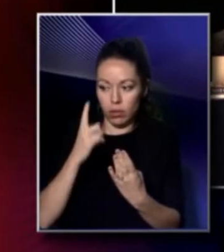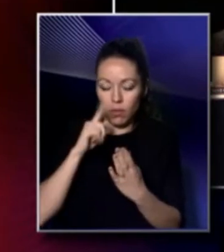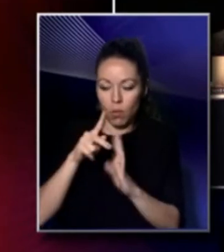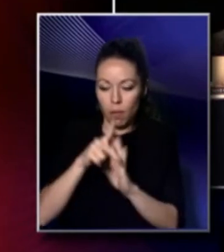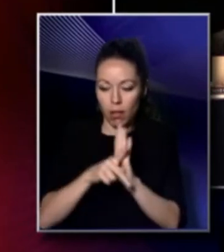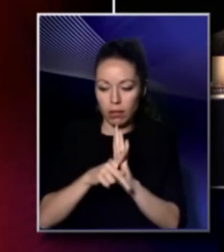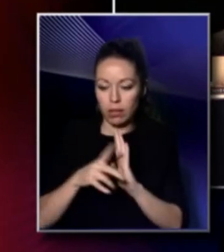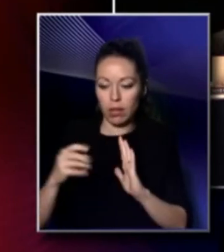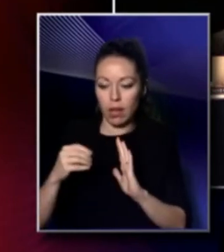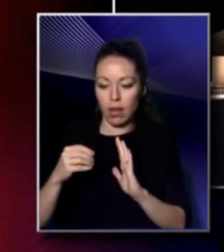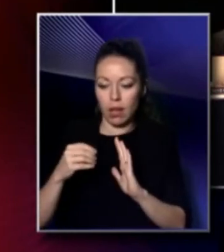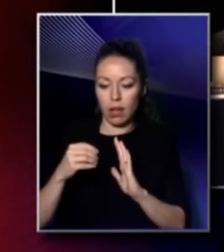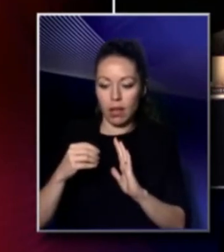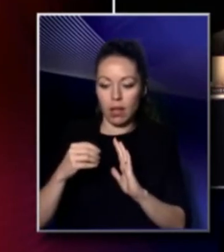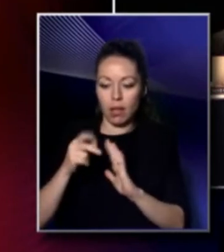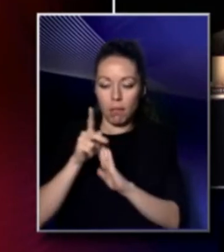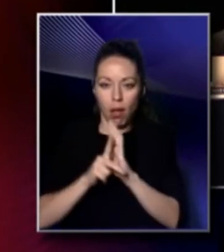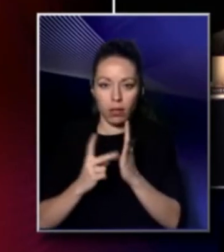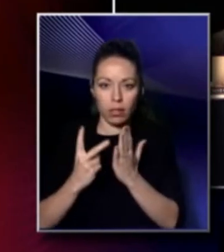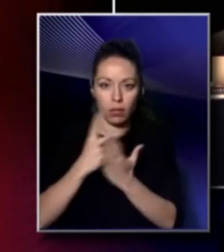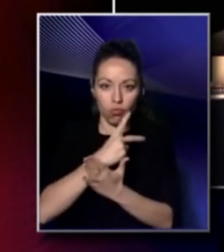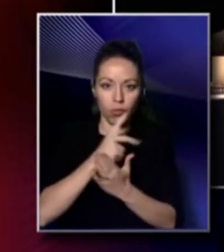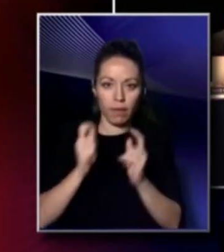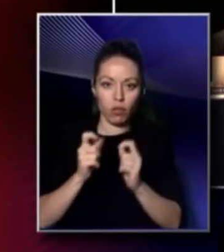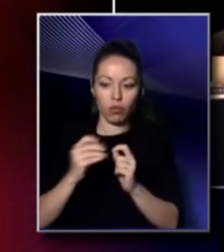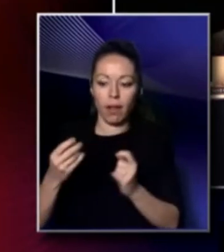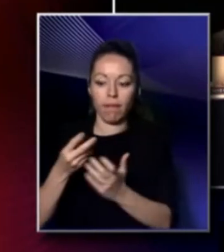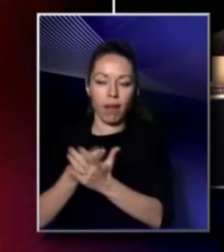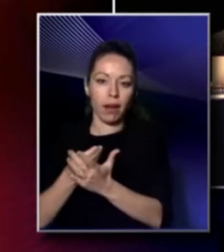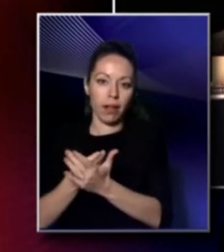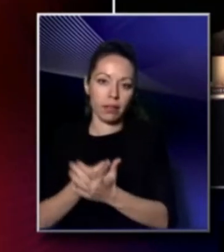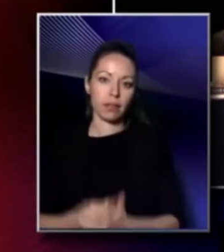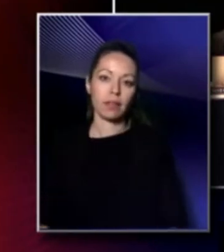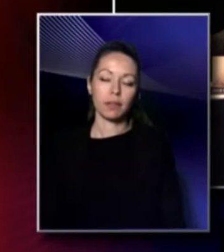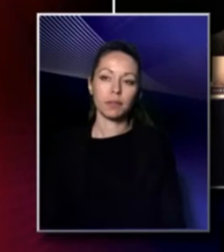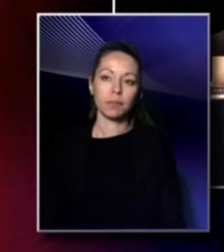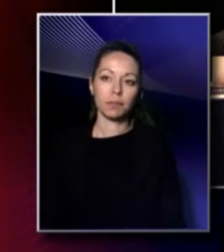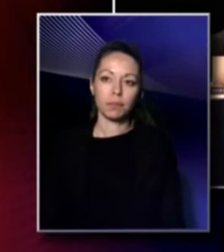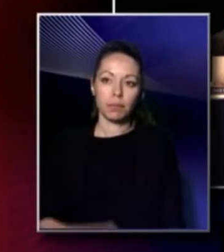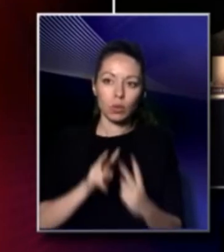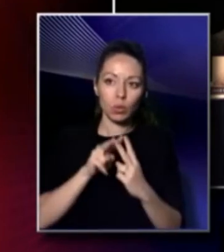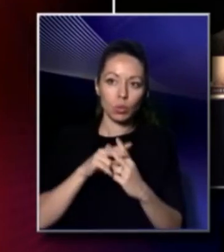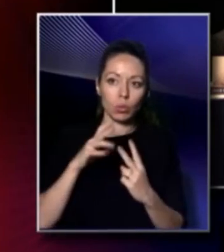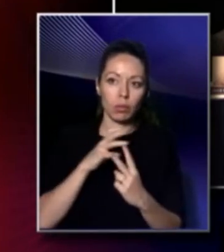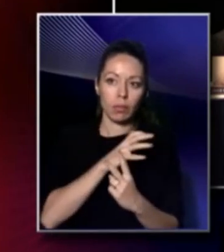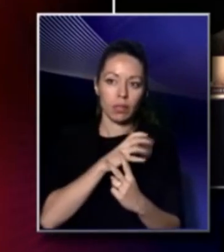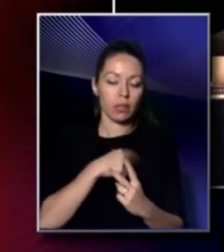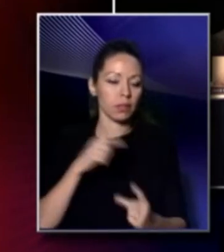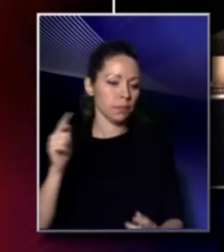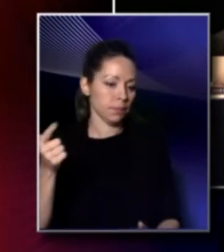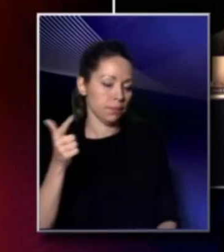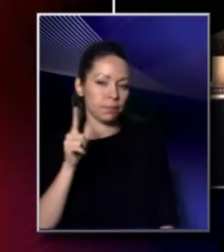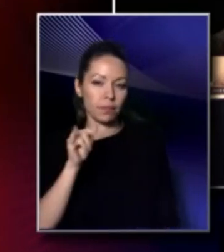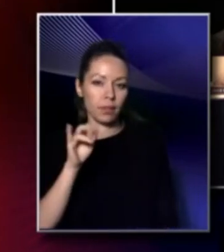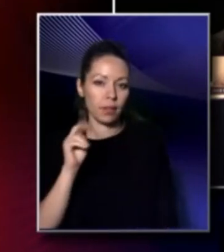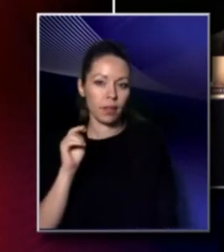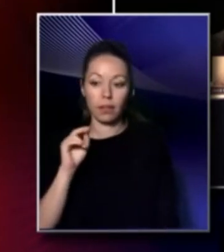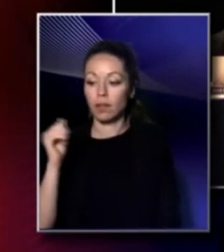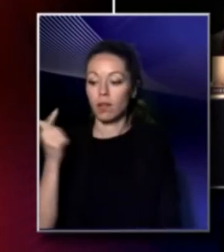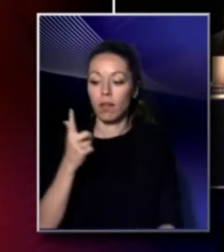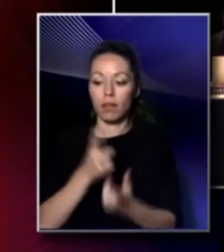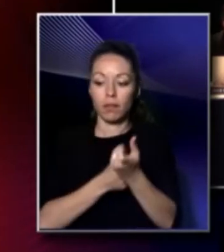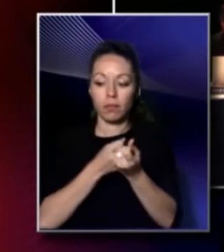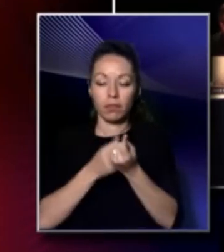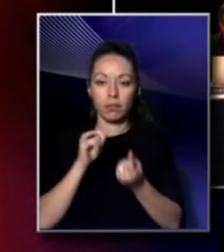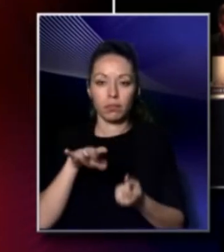policy revisions and finance. Okay. The 2 committees. I second. All in favor say